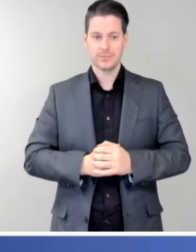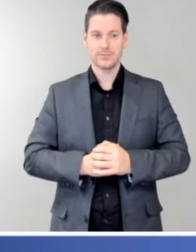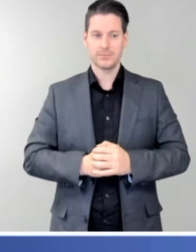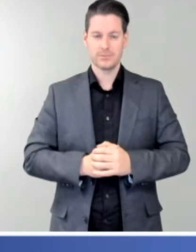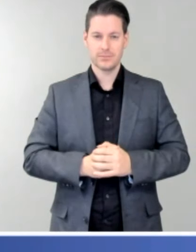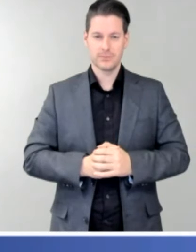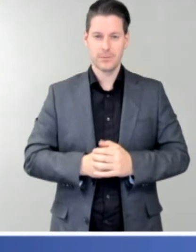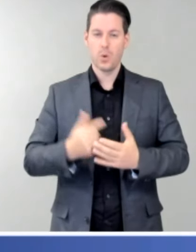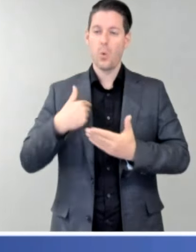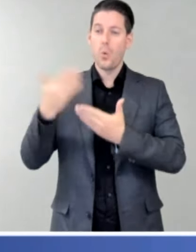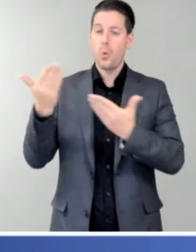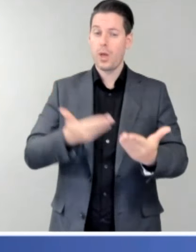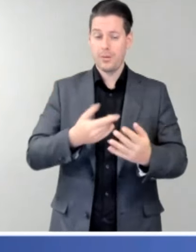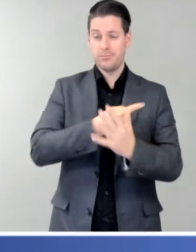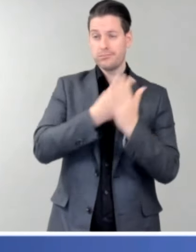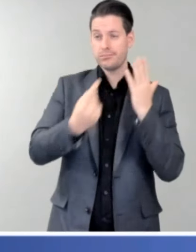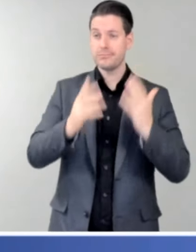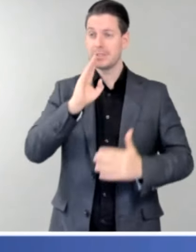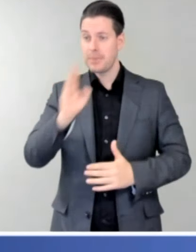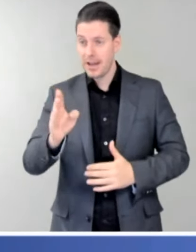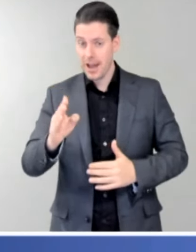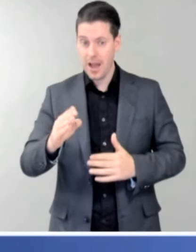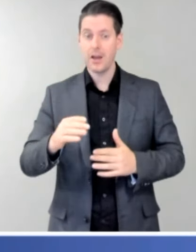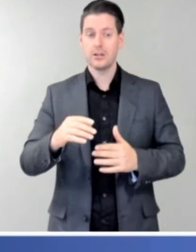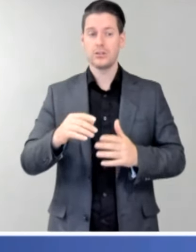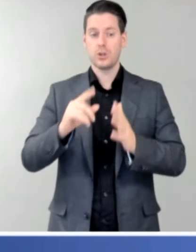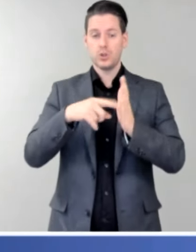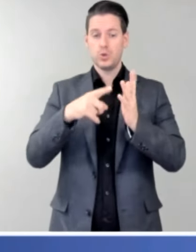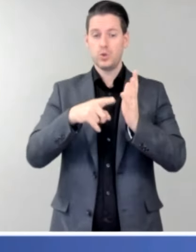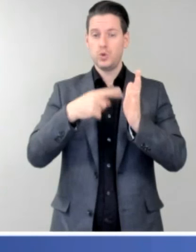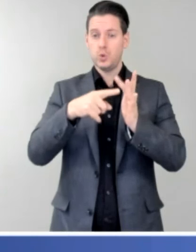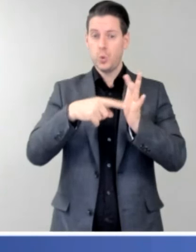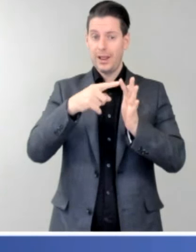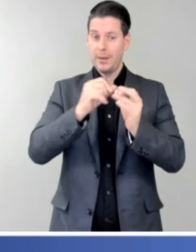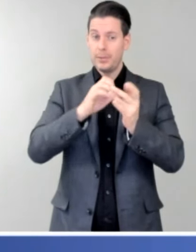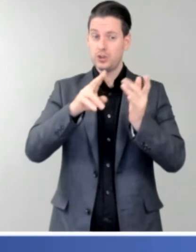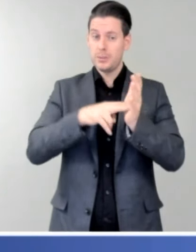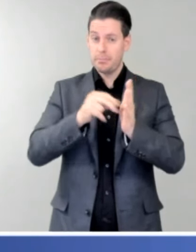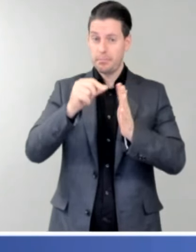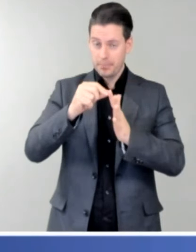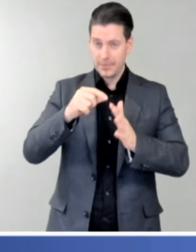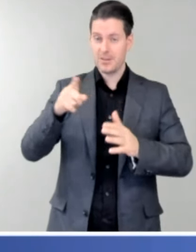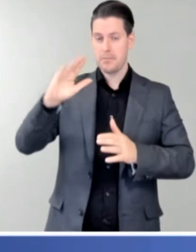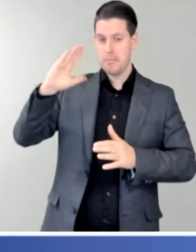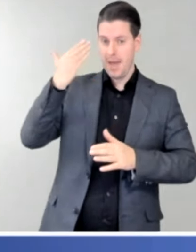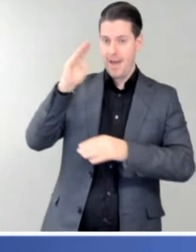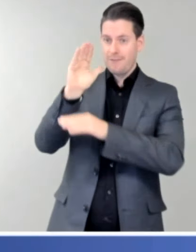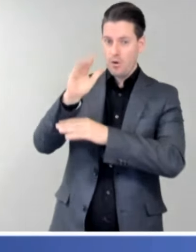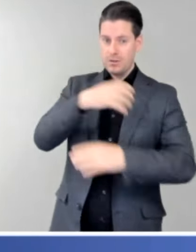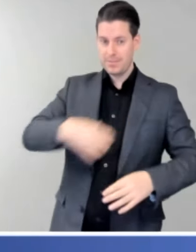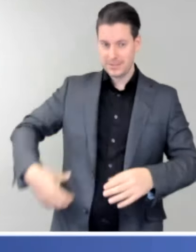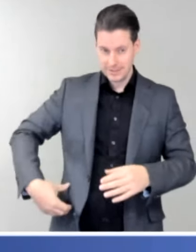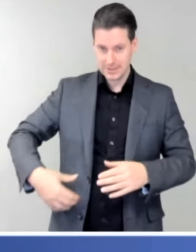our speakers here today, former Foreign Minister, the Honourable Julie Bishop, and Australian Federal Police Commissioner, Rhys Kershaw, APM, who